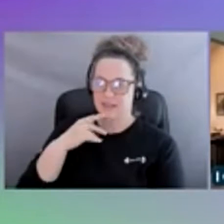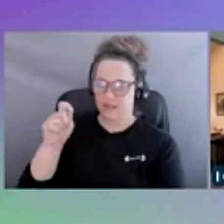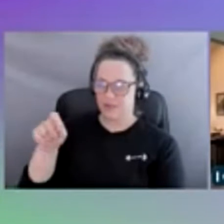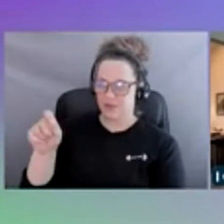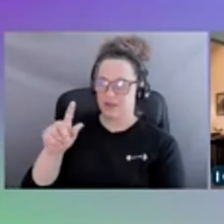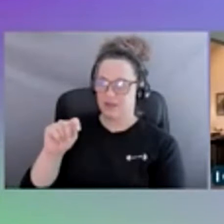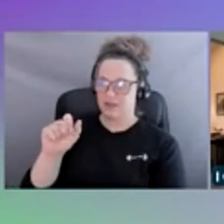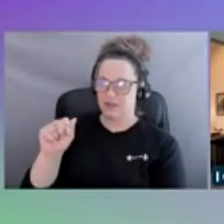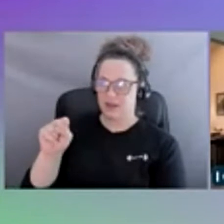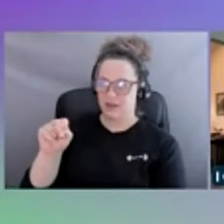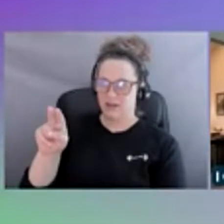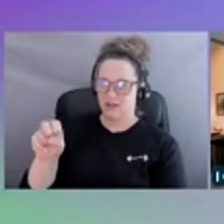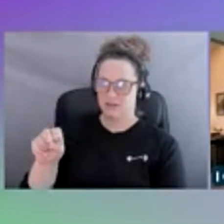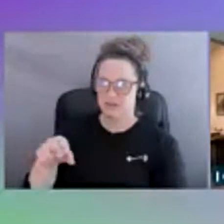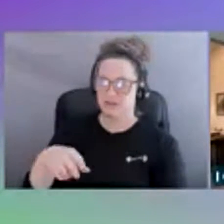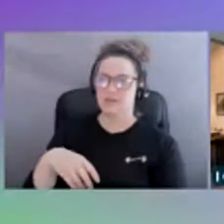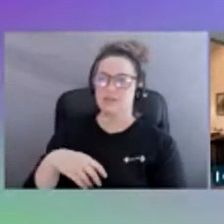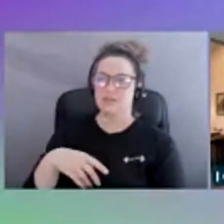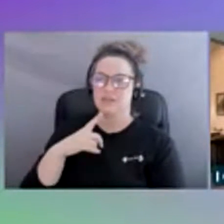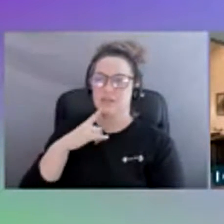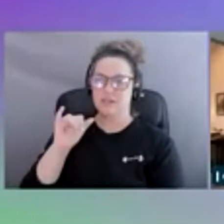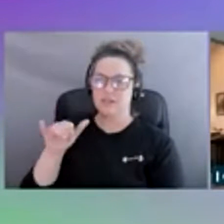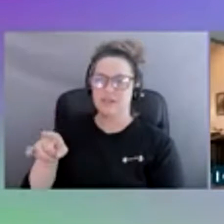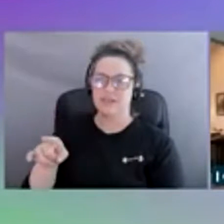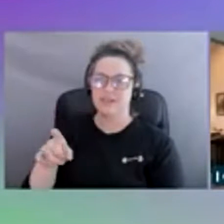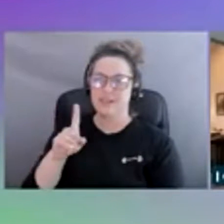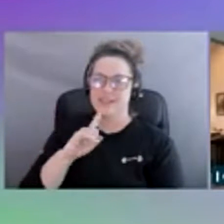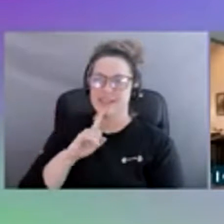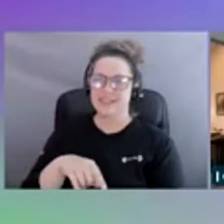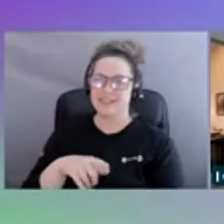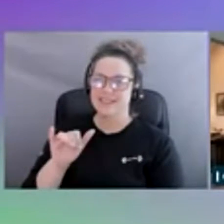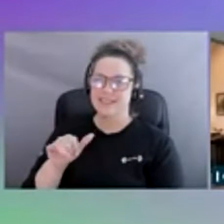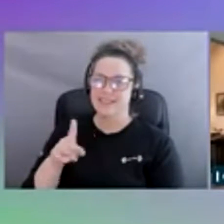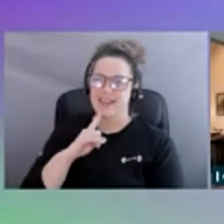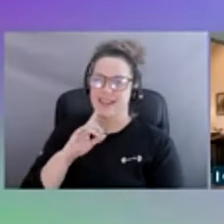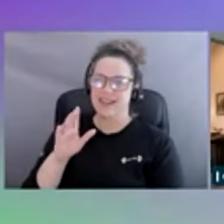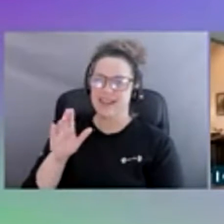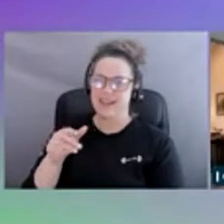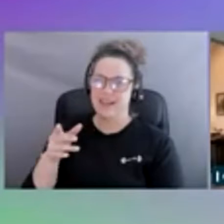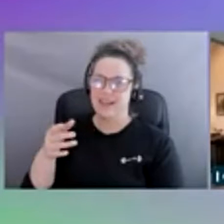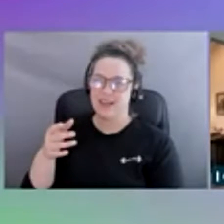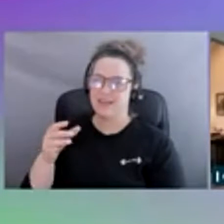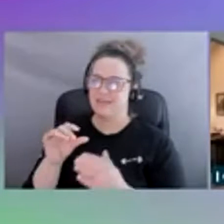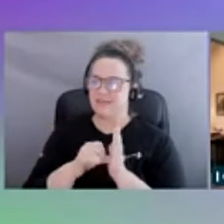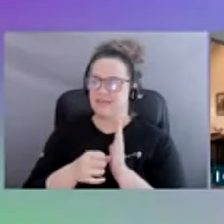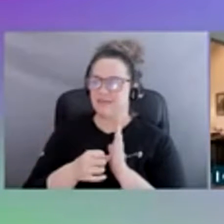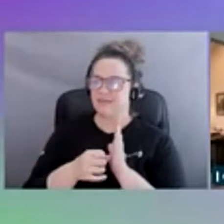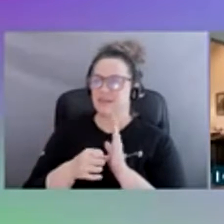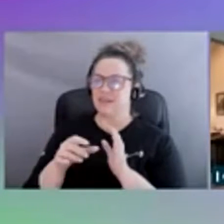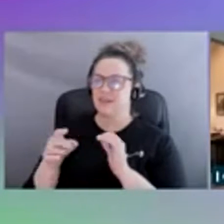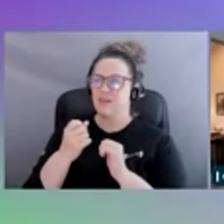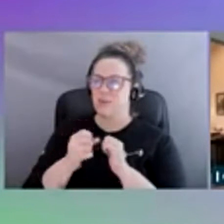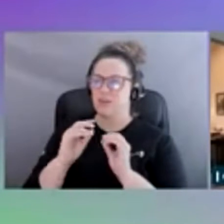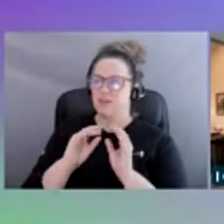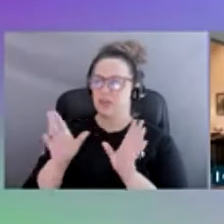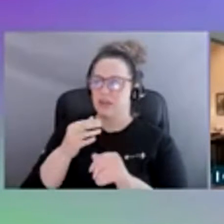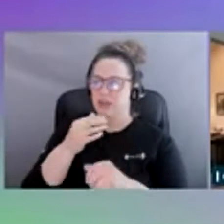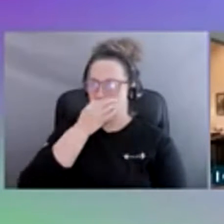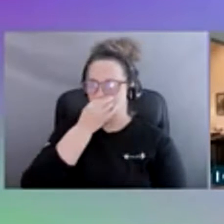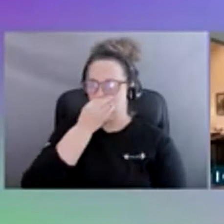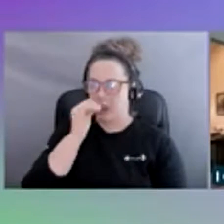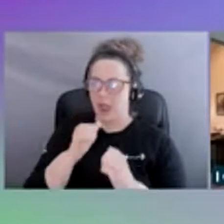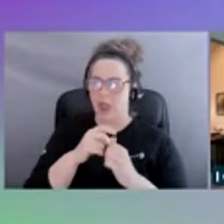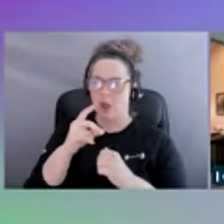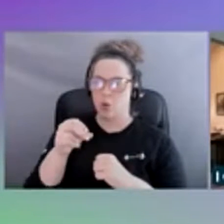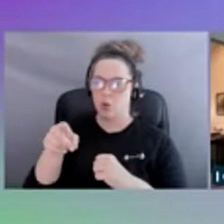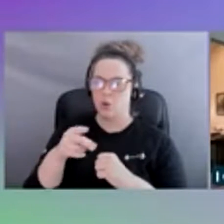Tanis closed because you answered it. And that was, I'll just reiterate so everyone's clear. How do